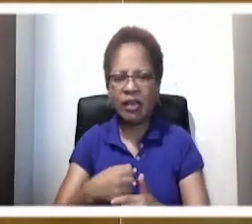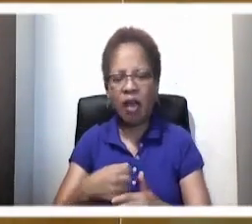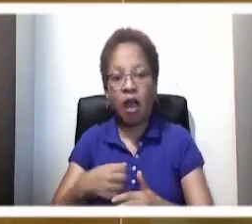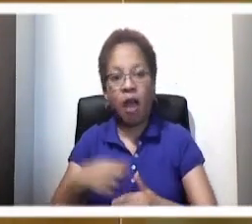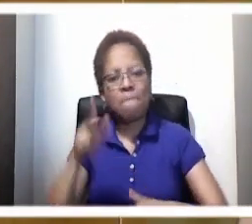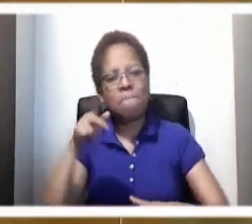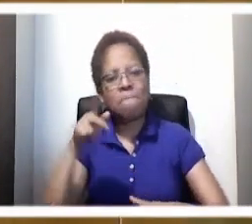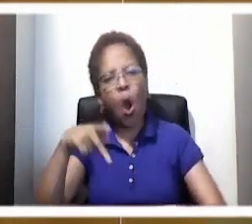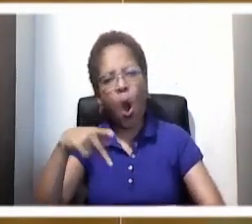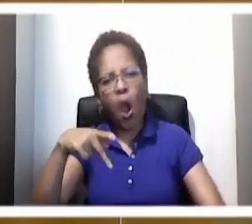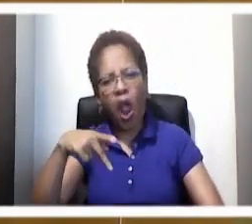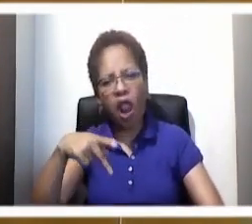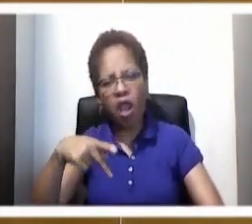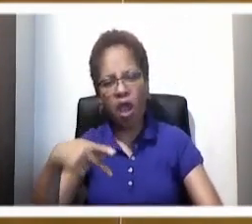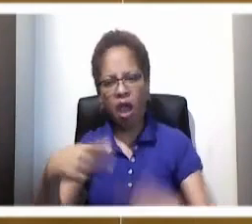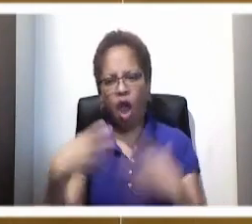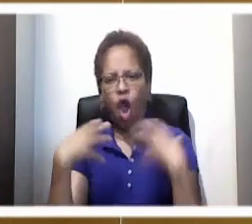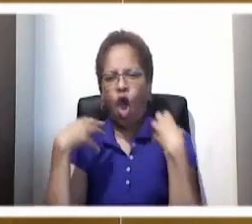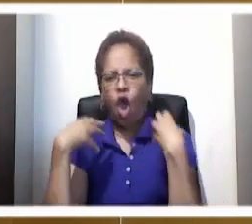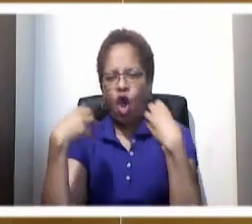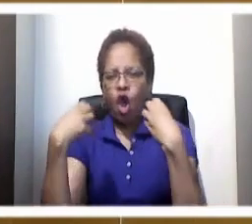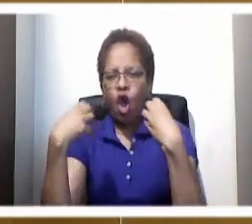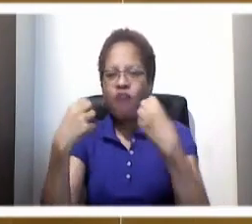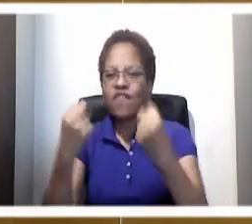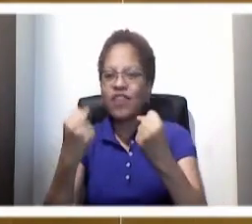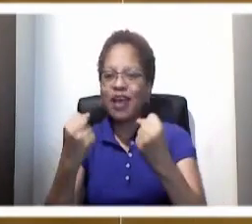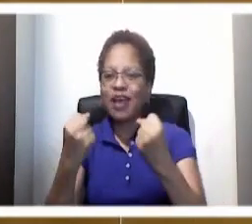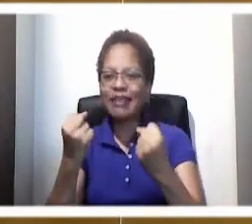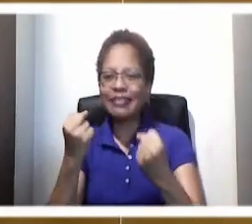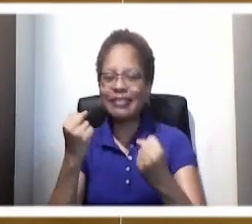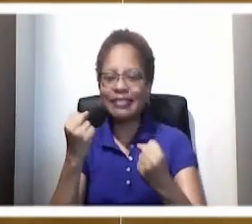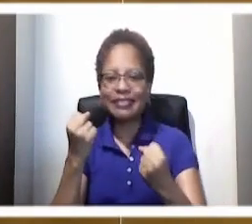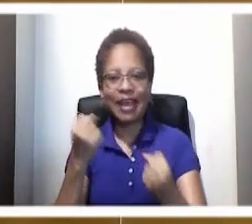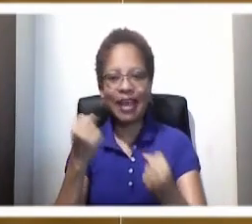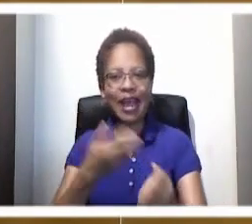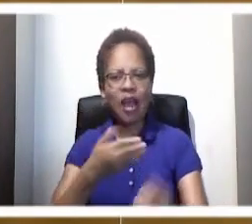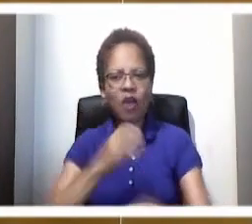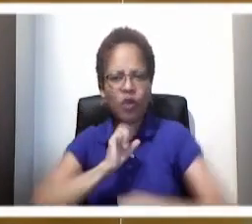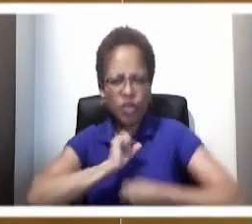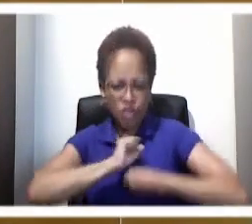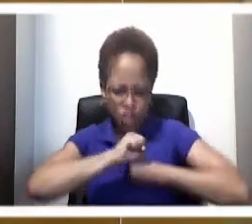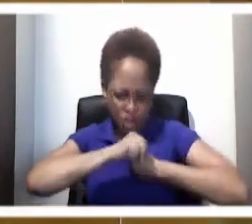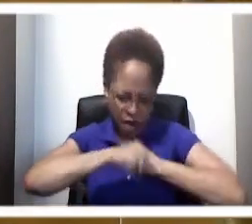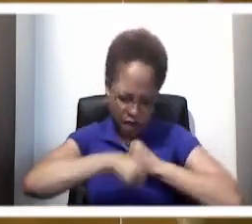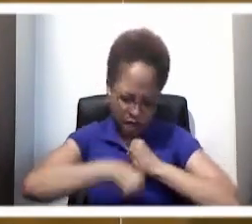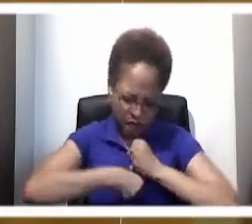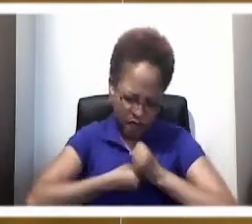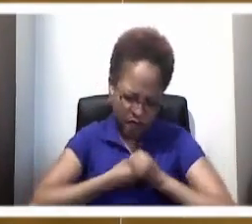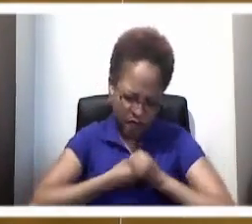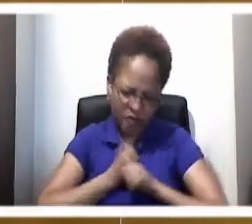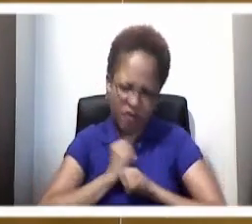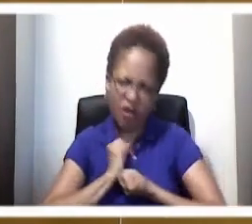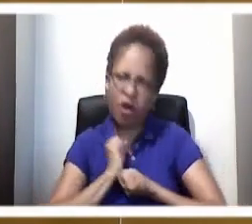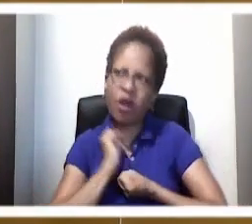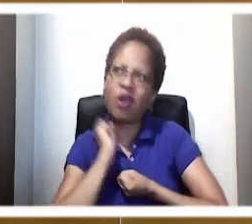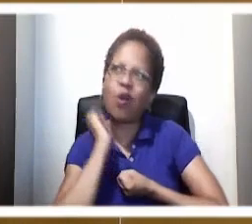because God will replace his suffering body with the resurrected